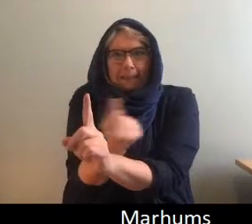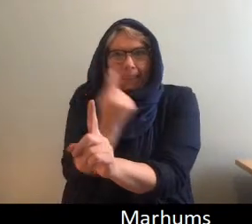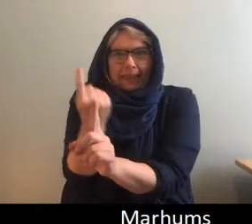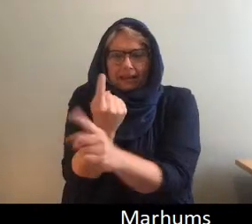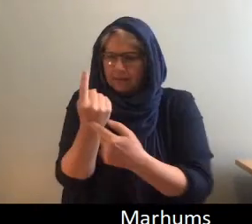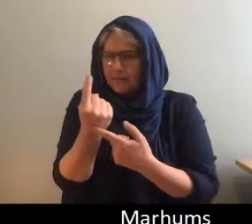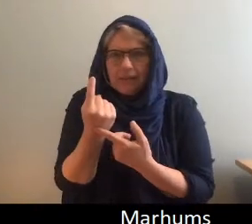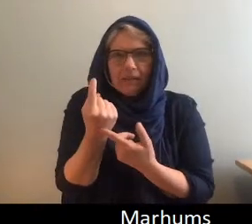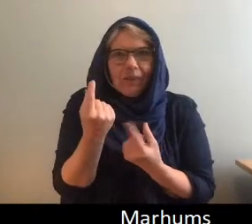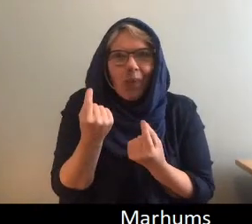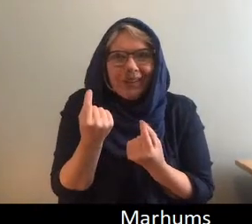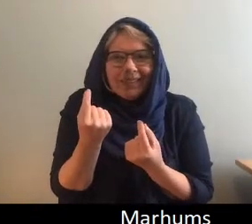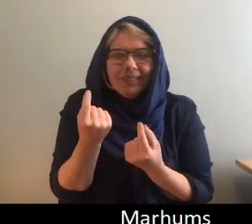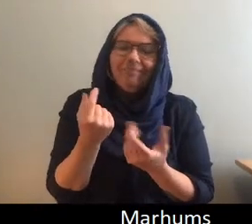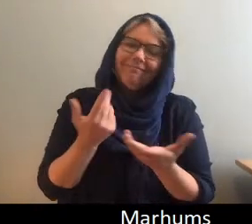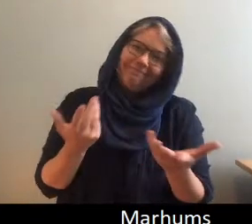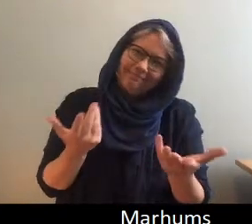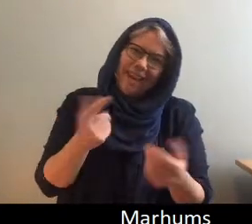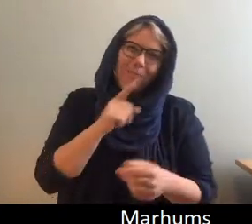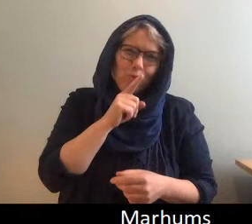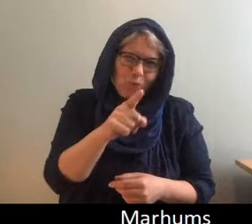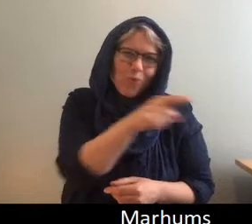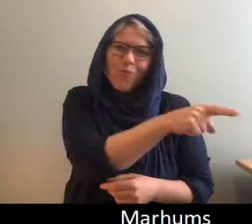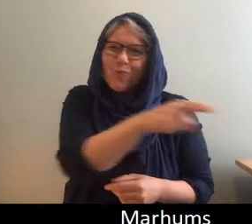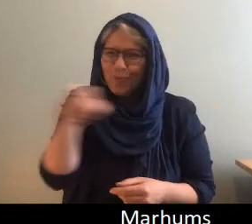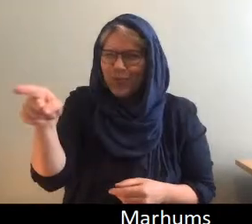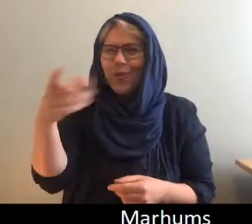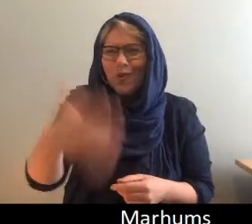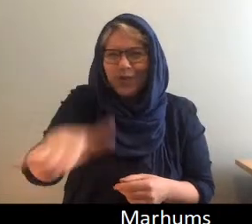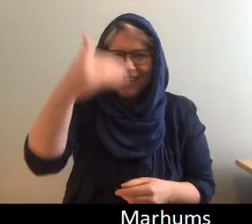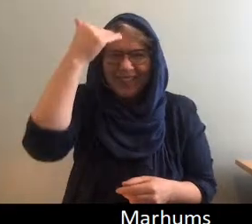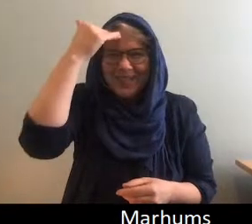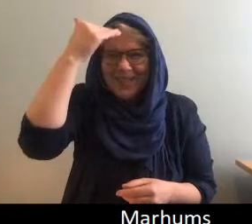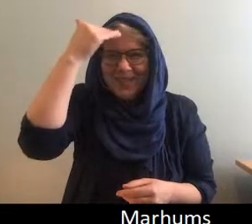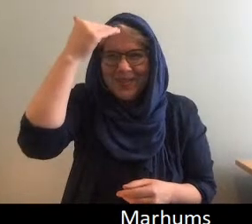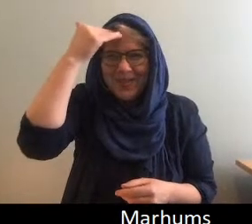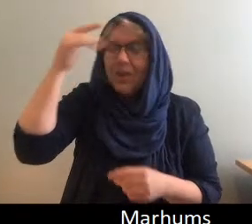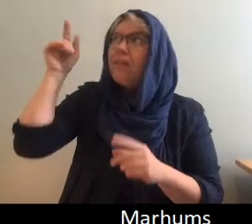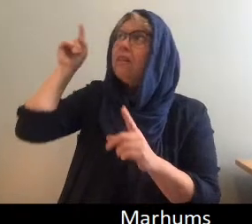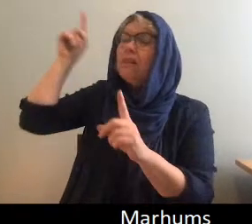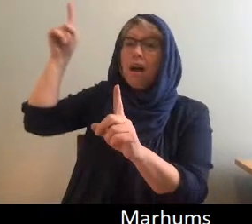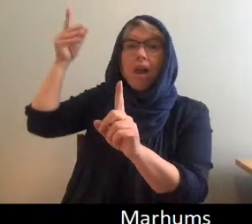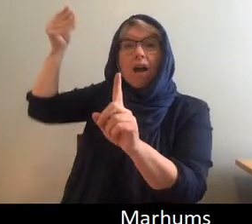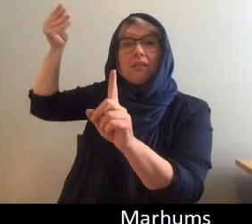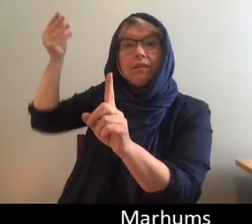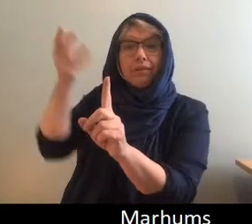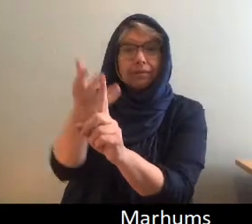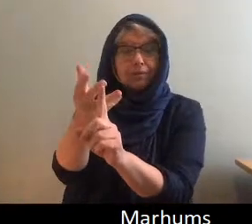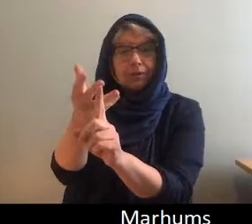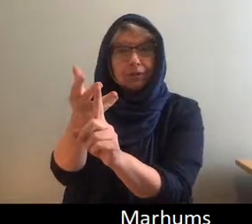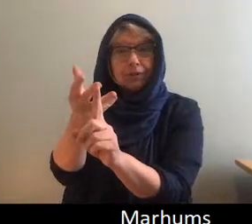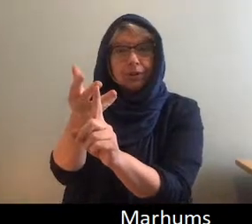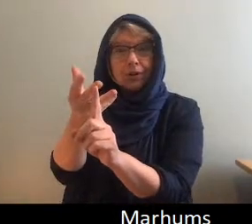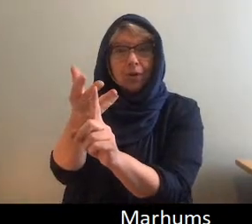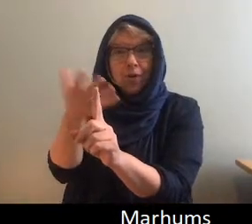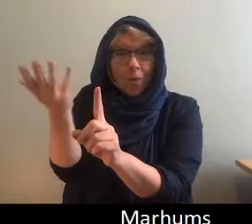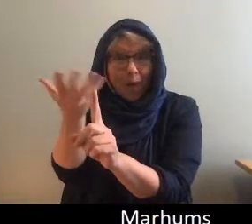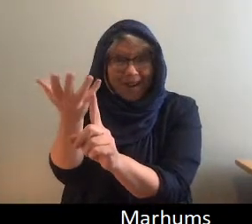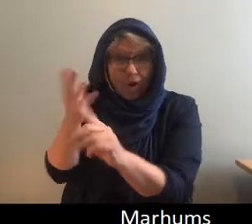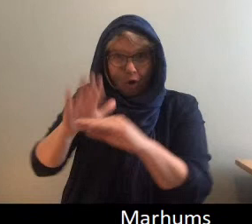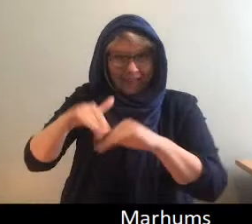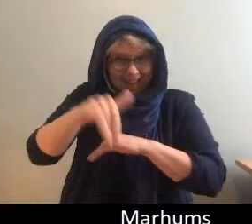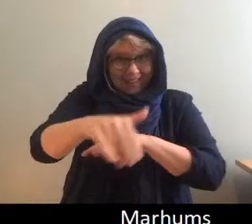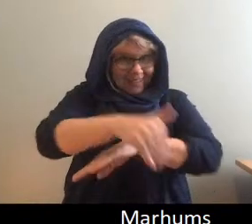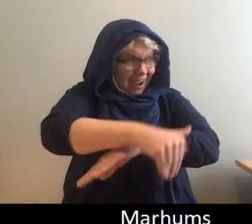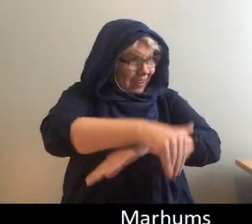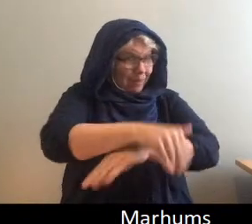sallallahu alaihi wasallam on the night of Qadr, and that's what made it so good, so powerful. So the night